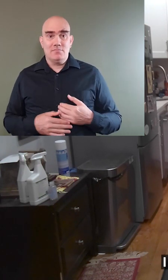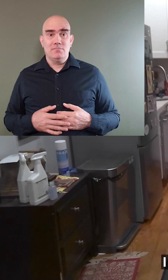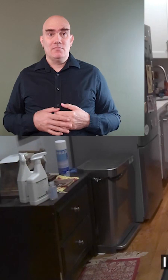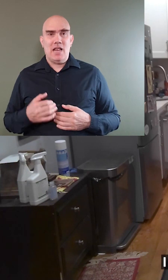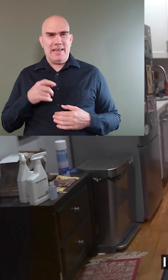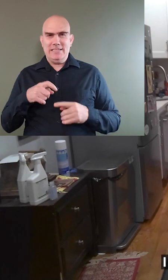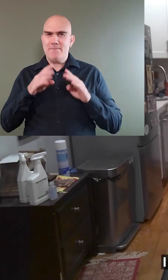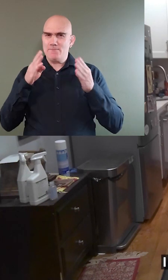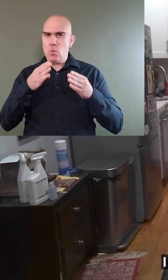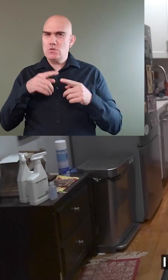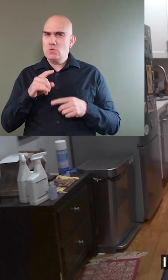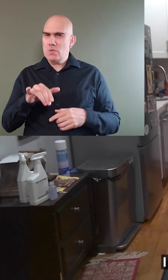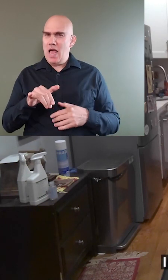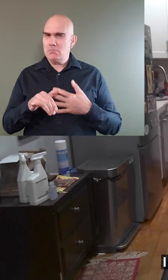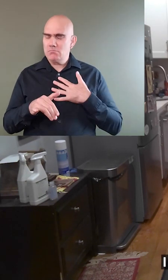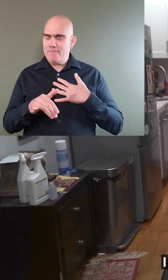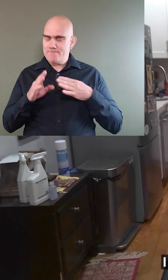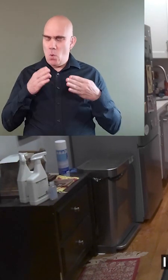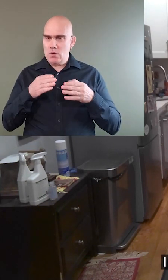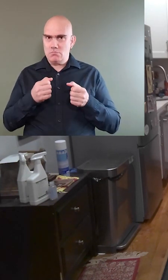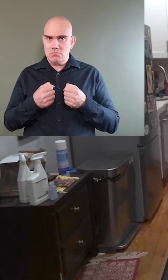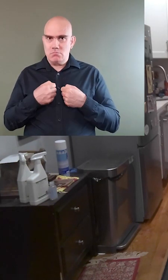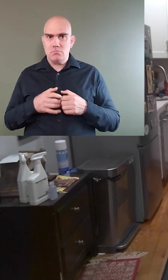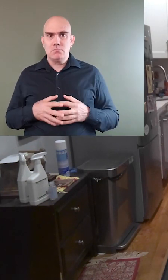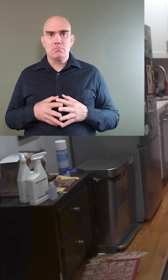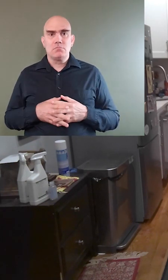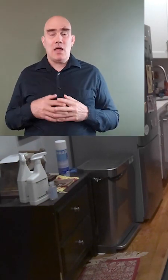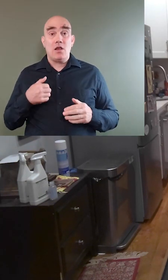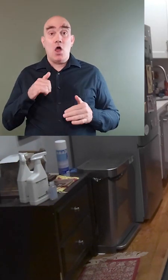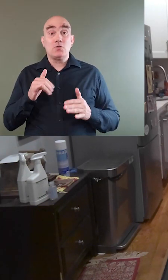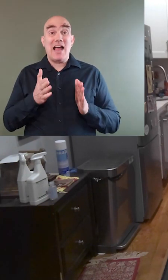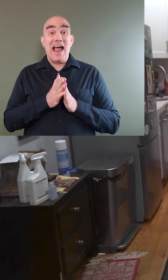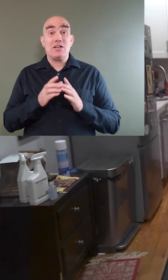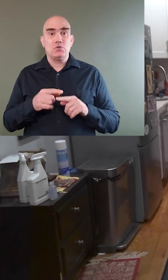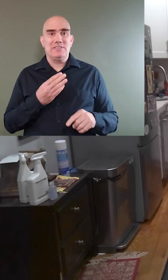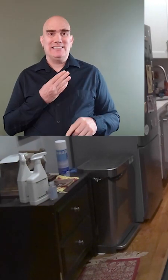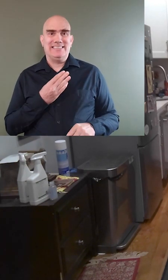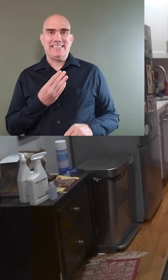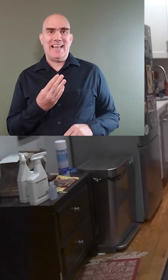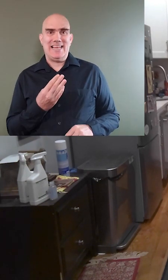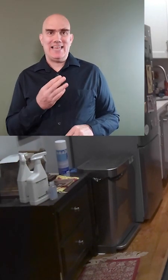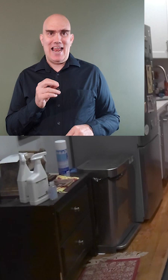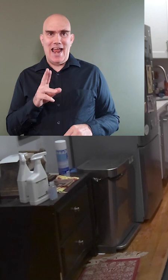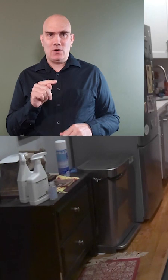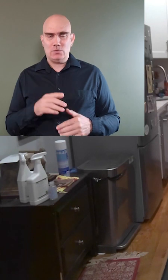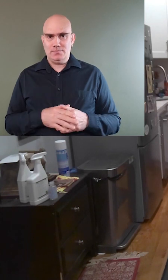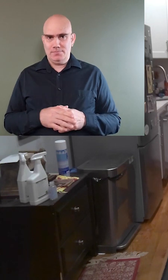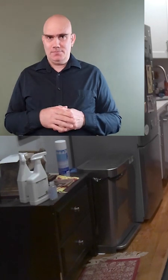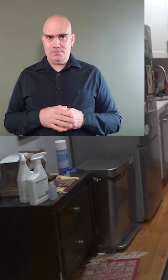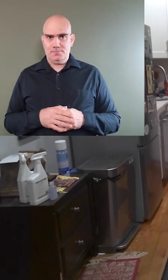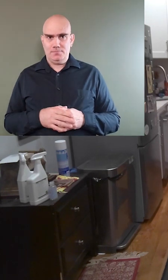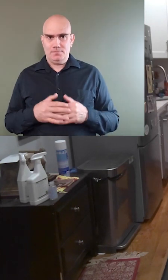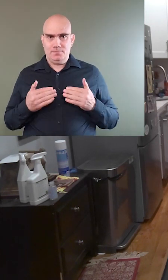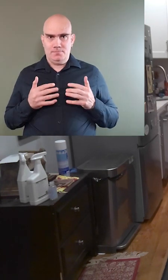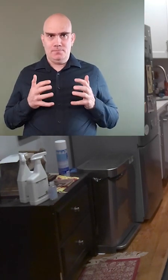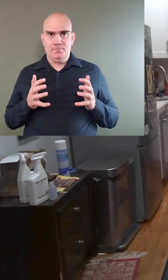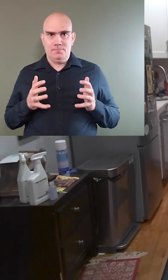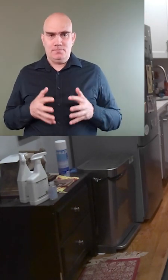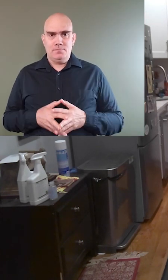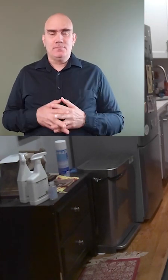I need to focus to do that. And I can also ask it to